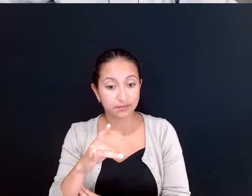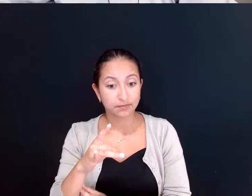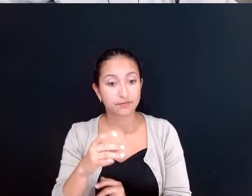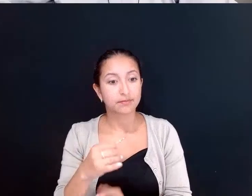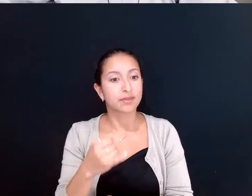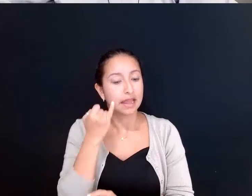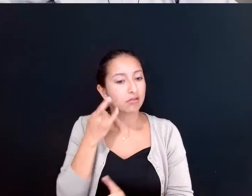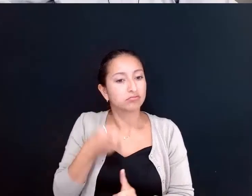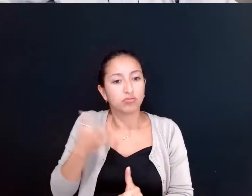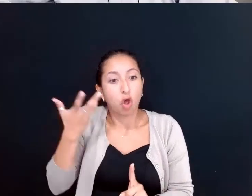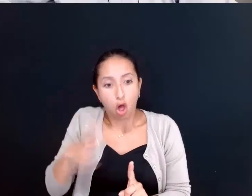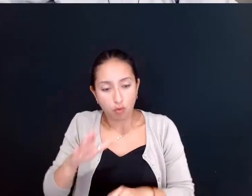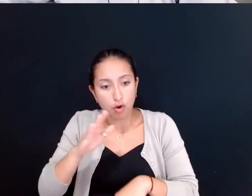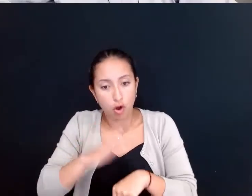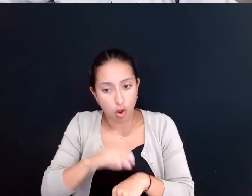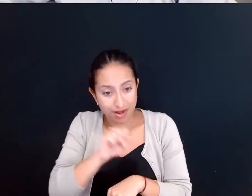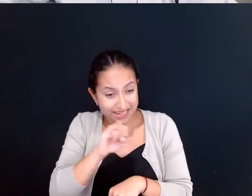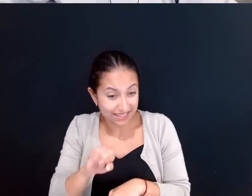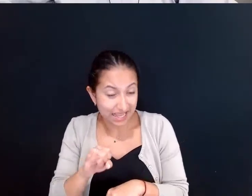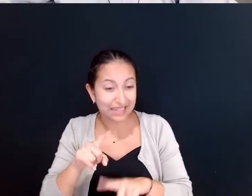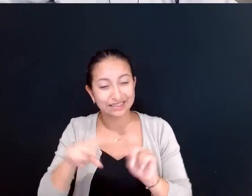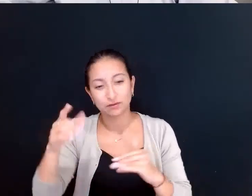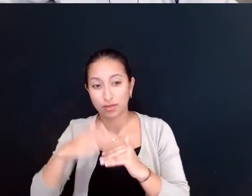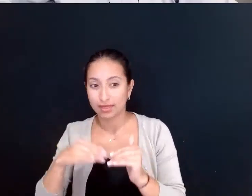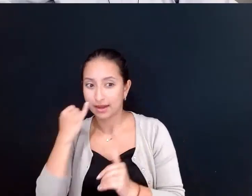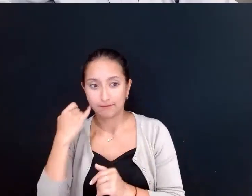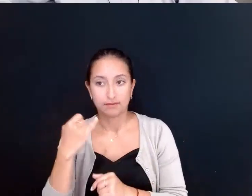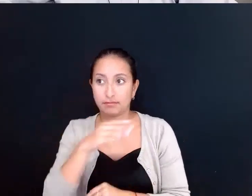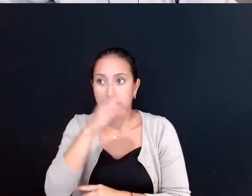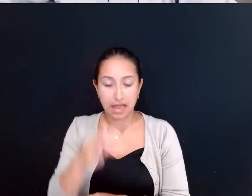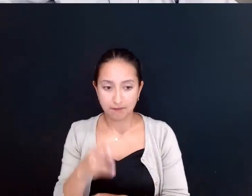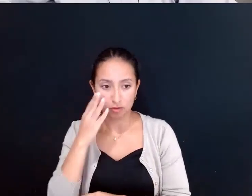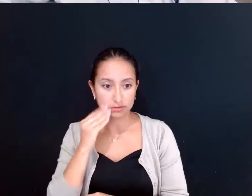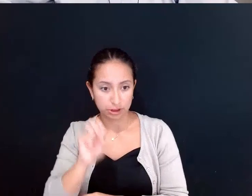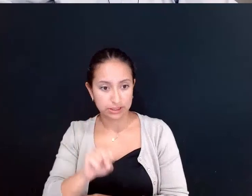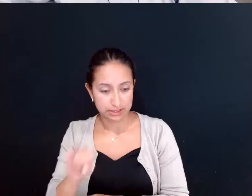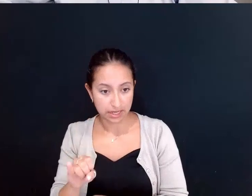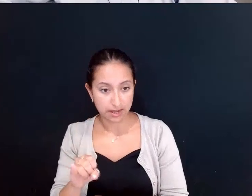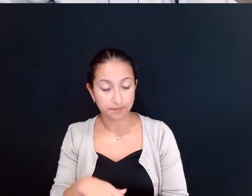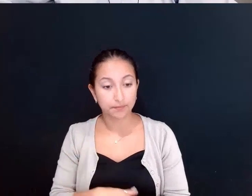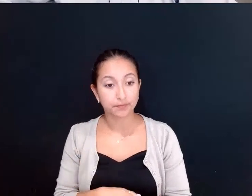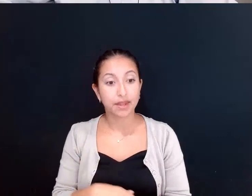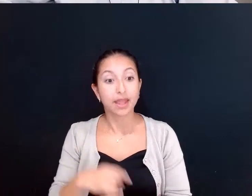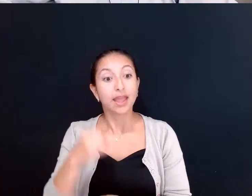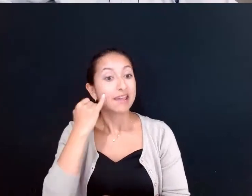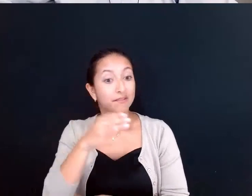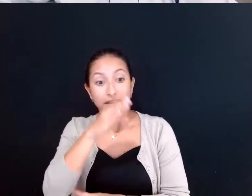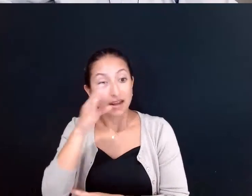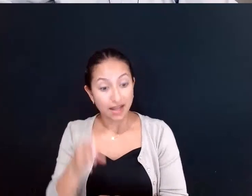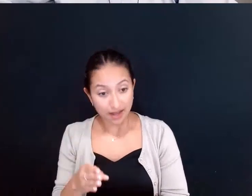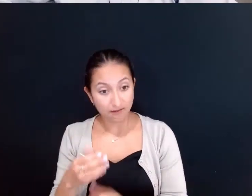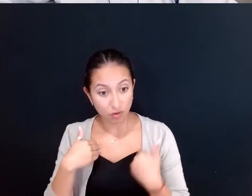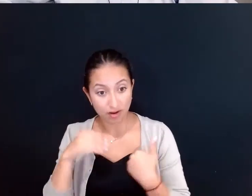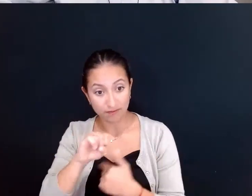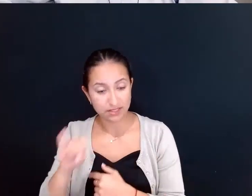on SSI or they've never been on SSI. If they've never been on SSI, we want to go ahead and file as